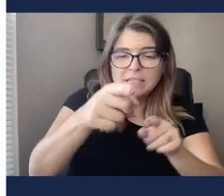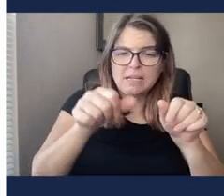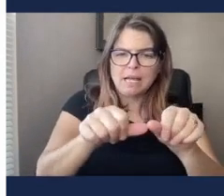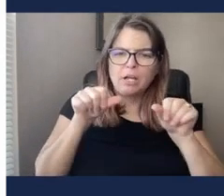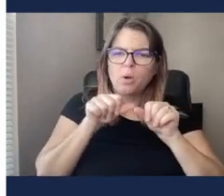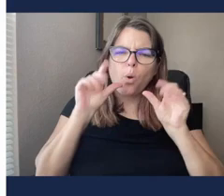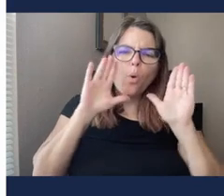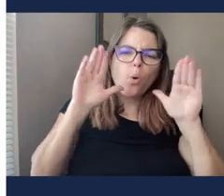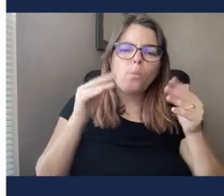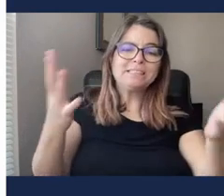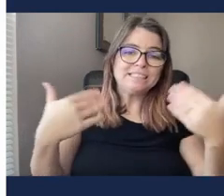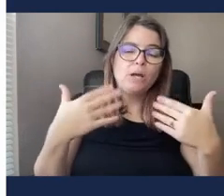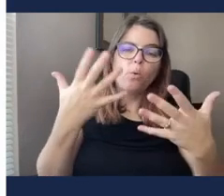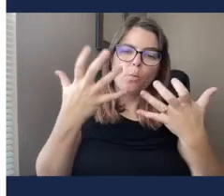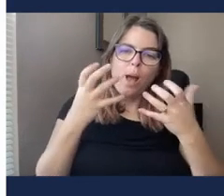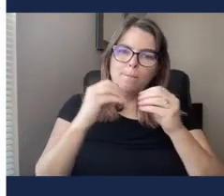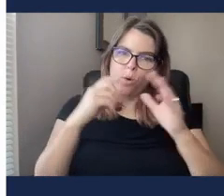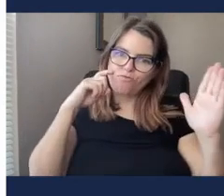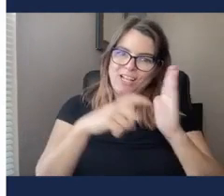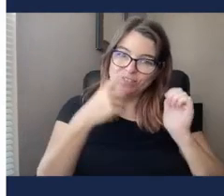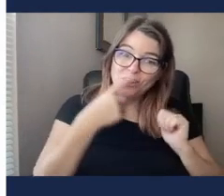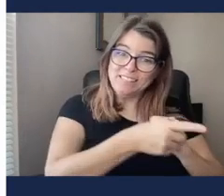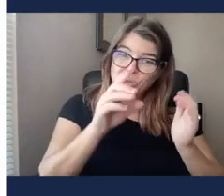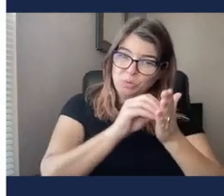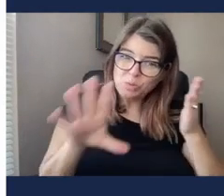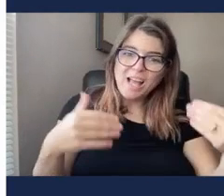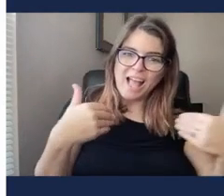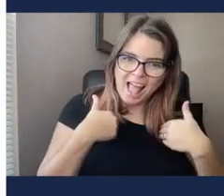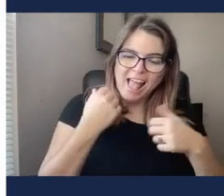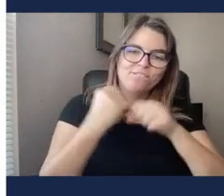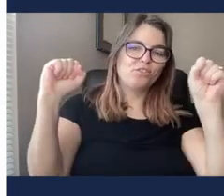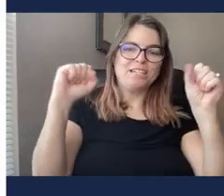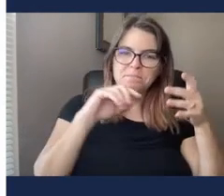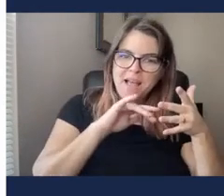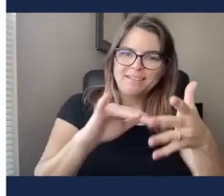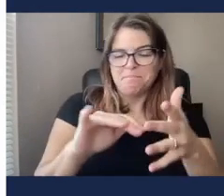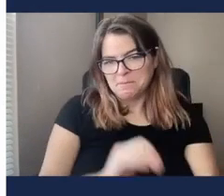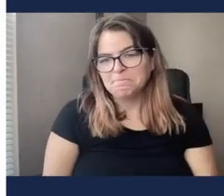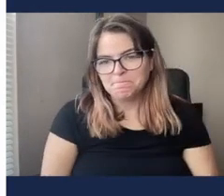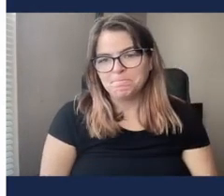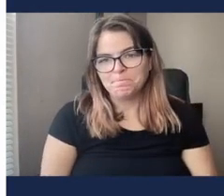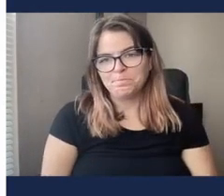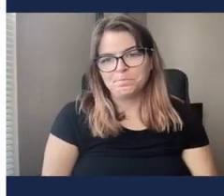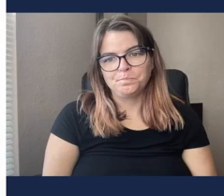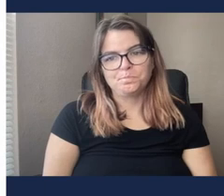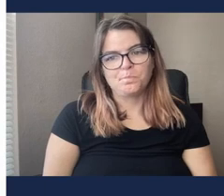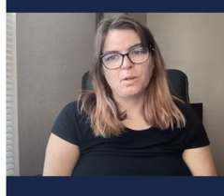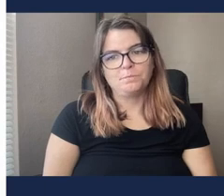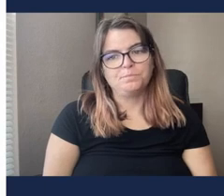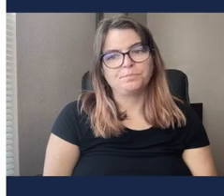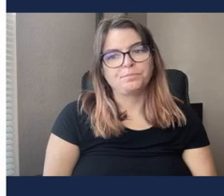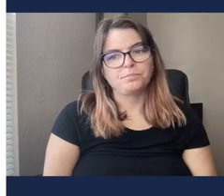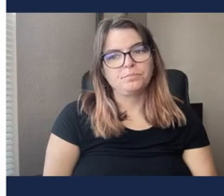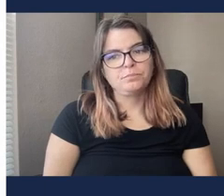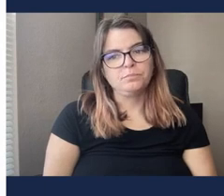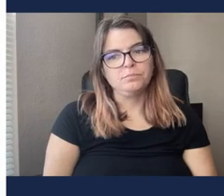some recognition for students also having academic freedom interests. We can go to the next step. Next